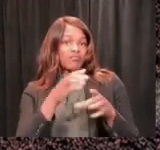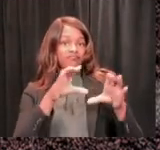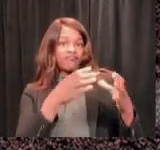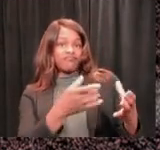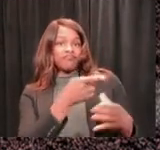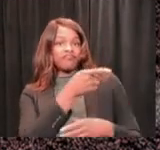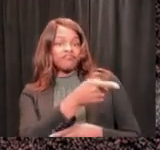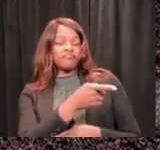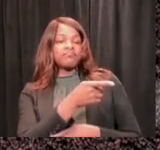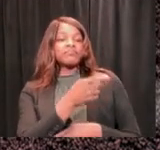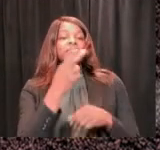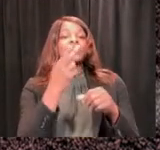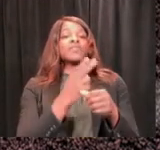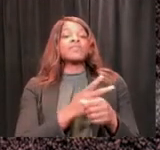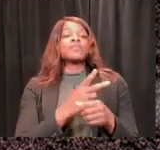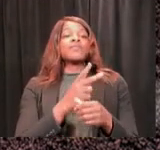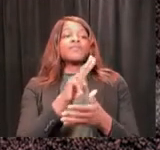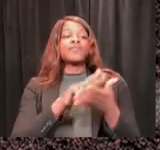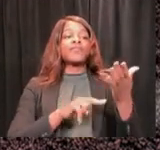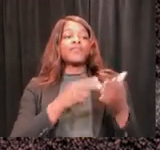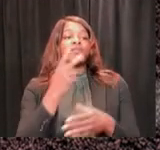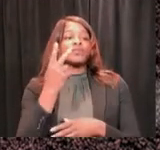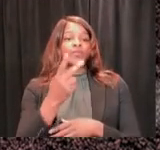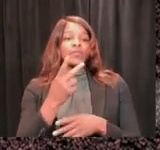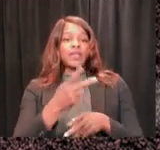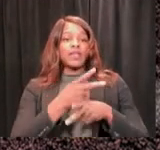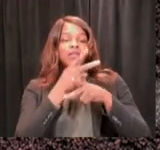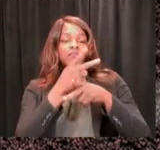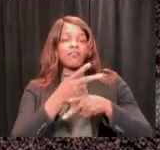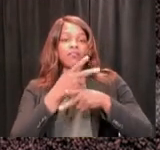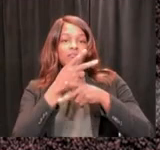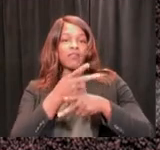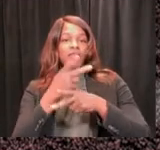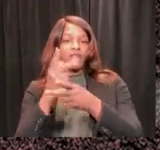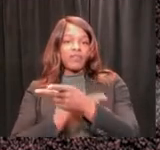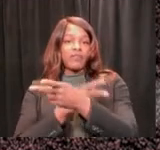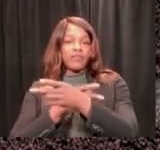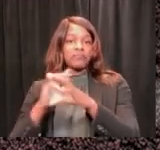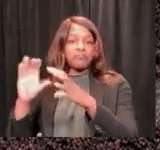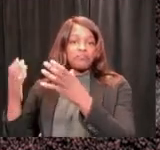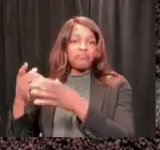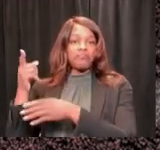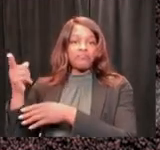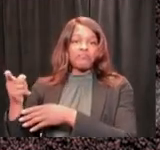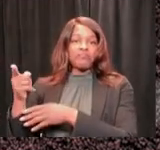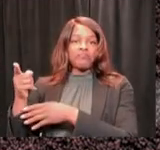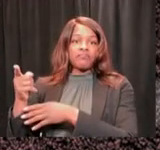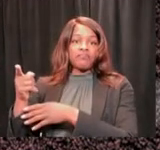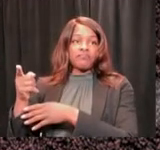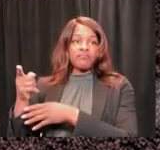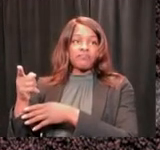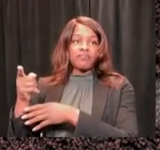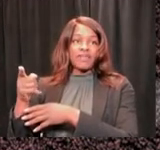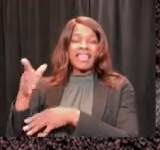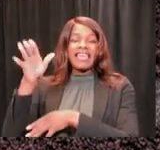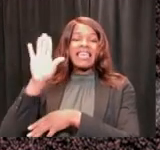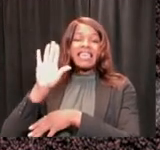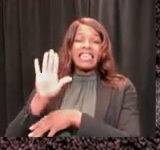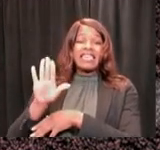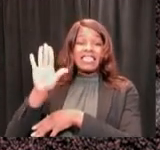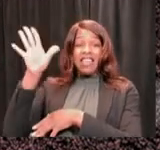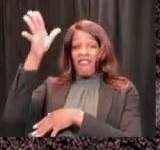verse 2 says, he's attending the sons of Bilhah and the sons of Zilpah, his father's wives,